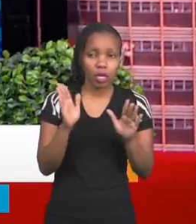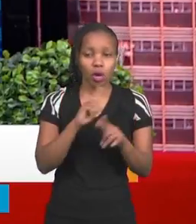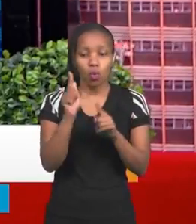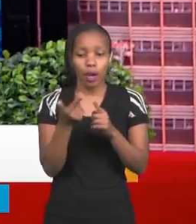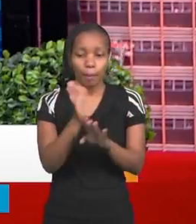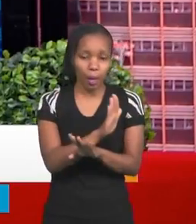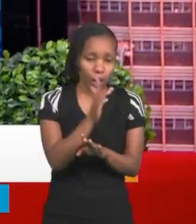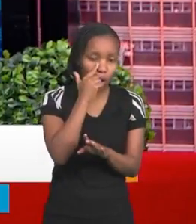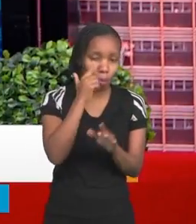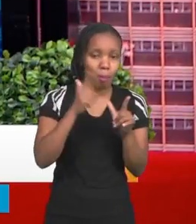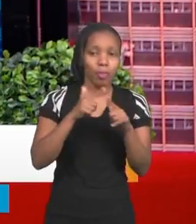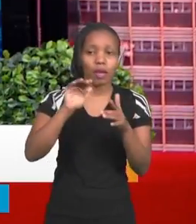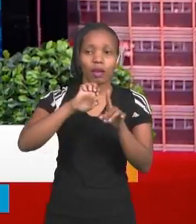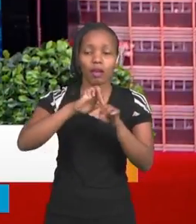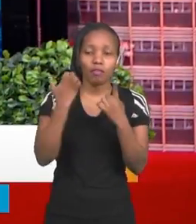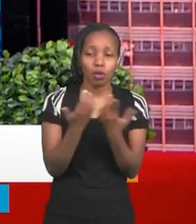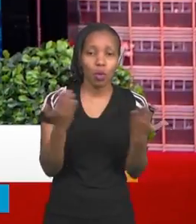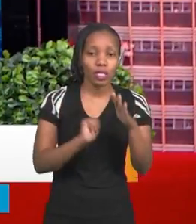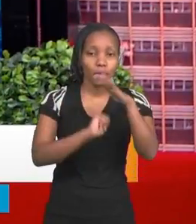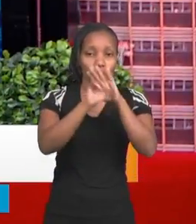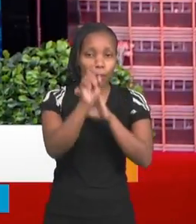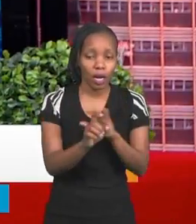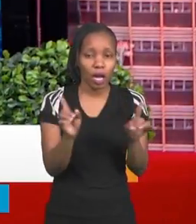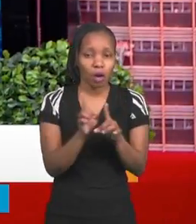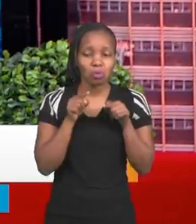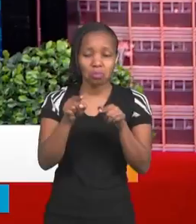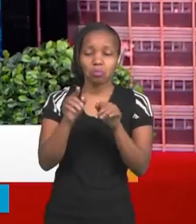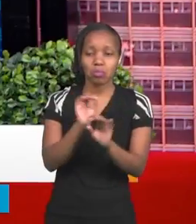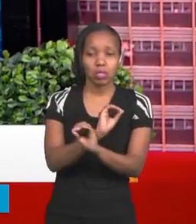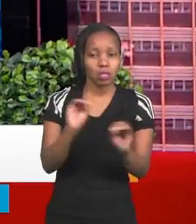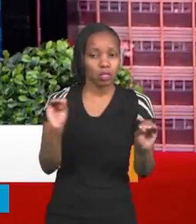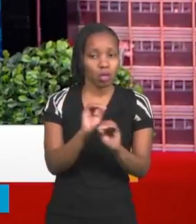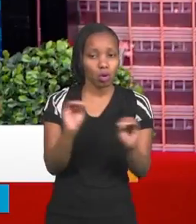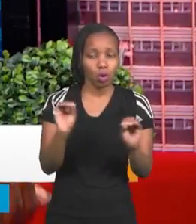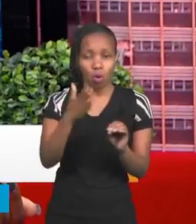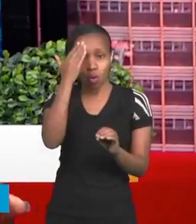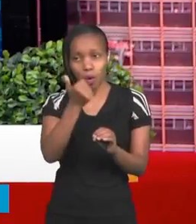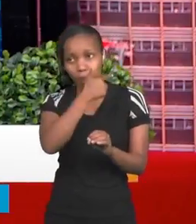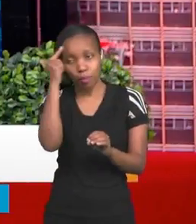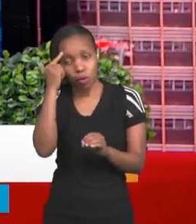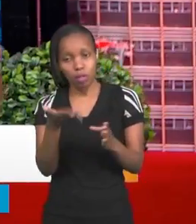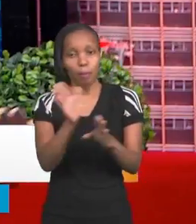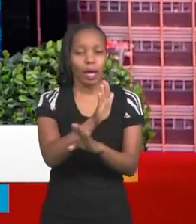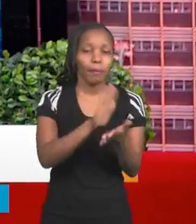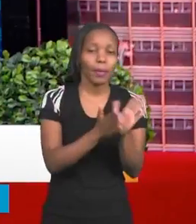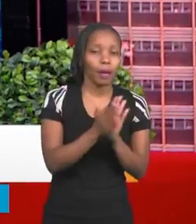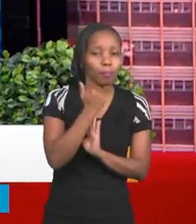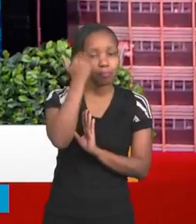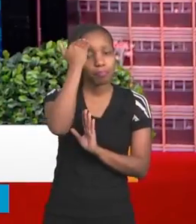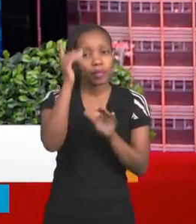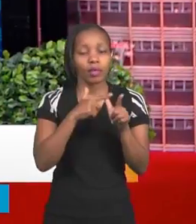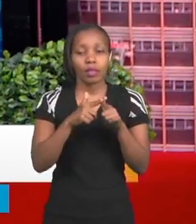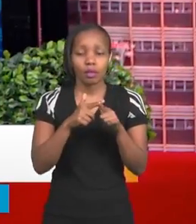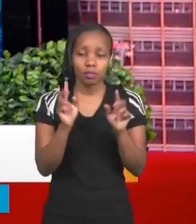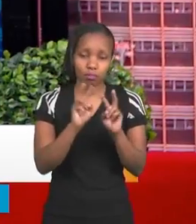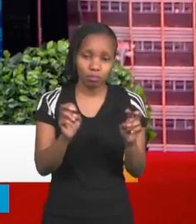have to get an environment where they will be supported and not pointed at fingers, because then they get back into, you know, being depressed and starting to look for a way